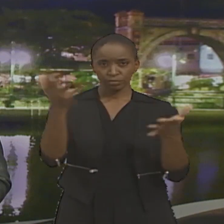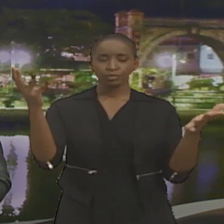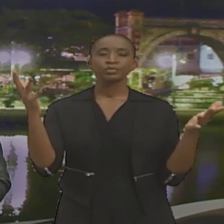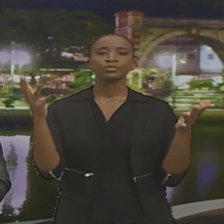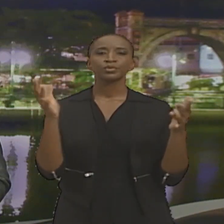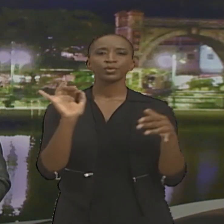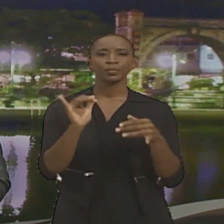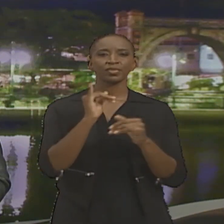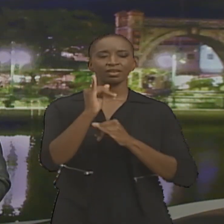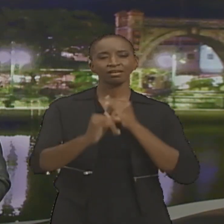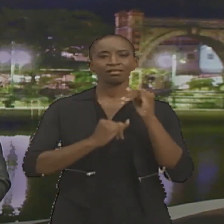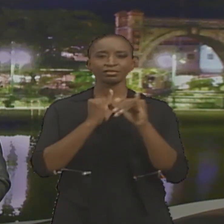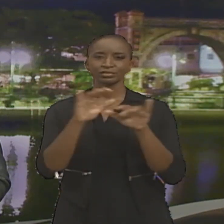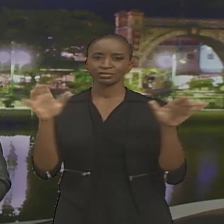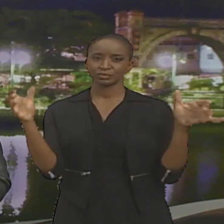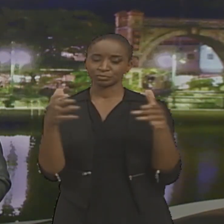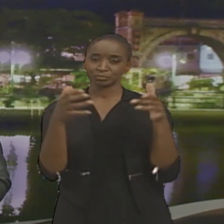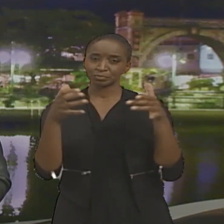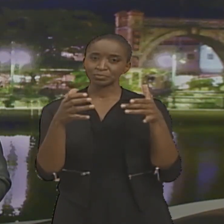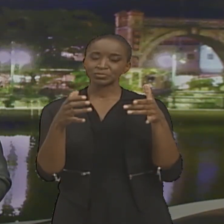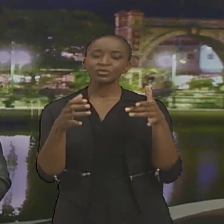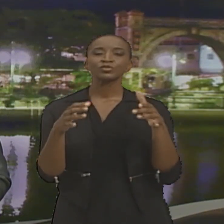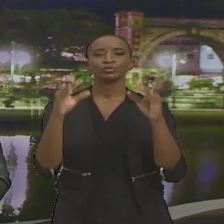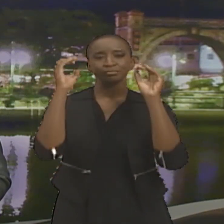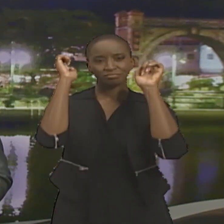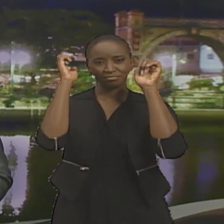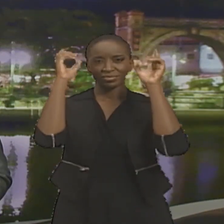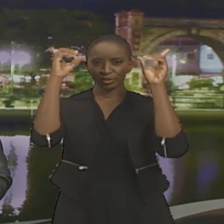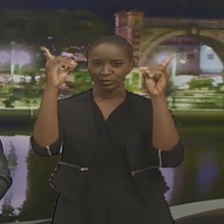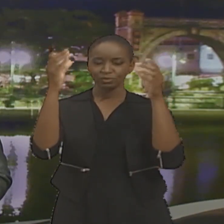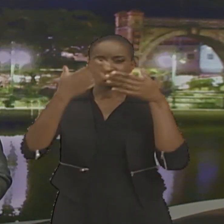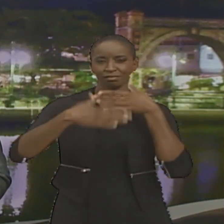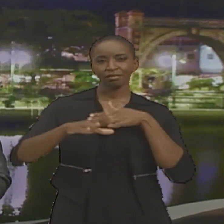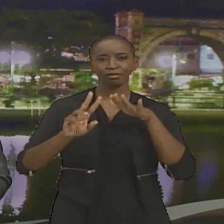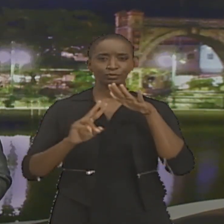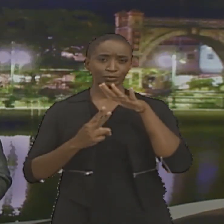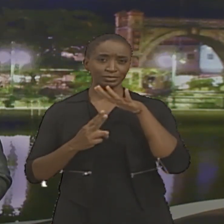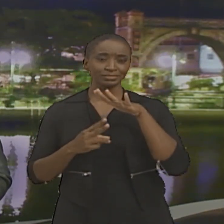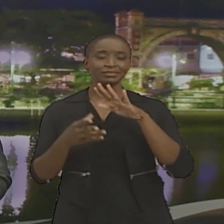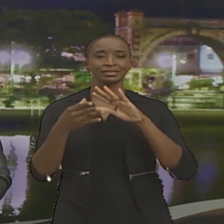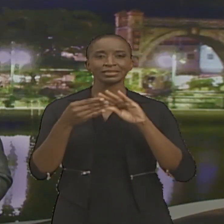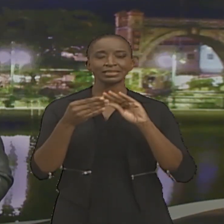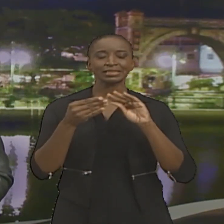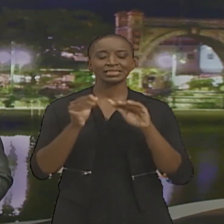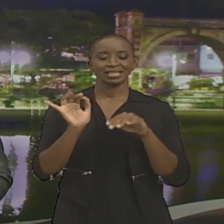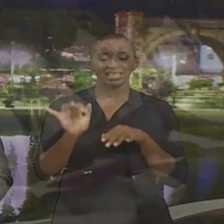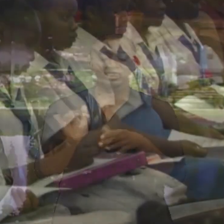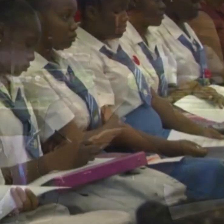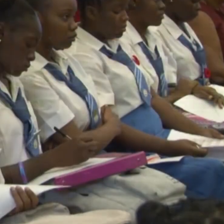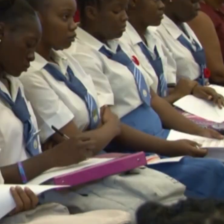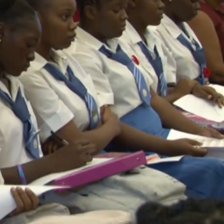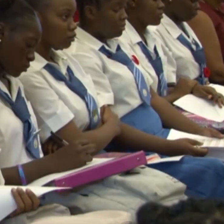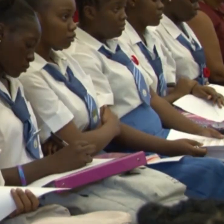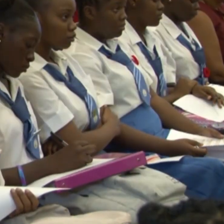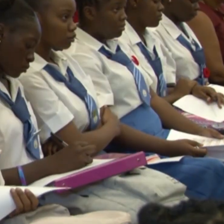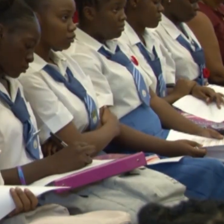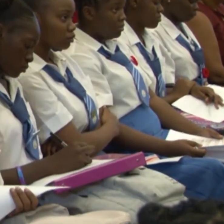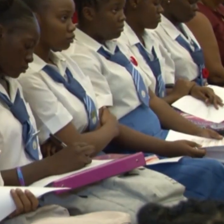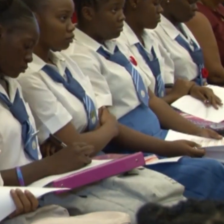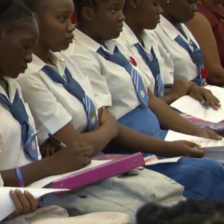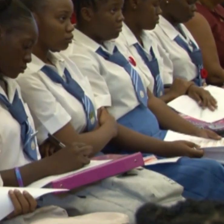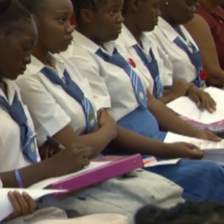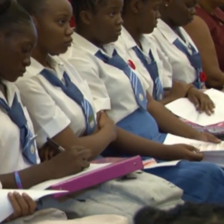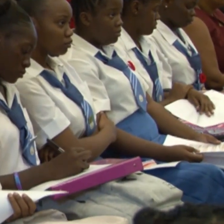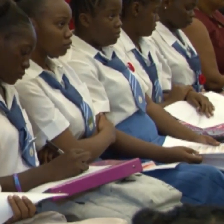International Conference on Higher Education Post-Secondary Institutions have contributed to national development. The institutions identified